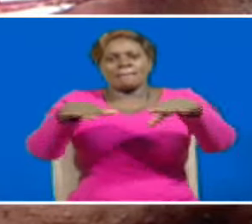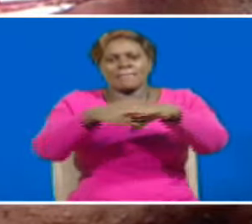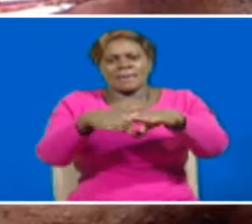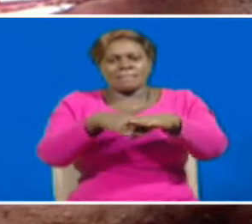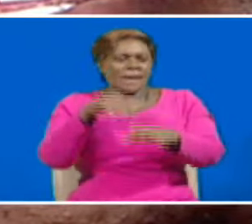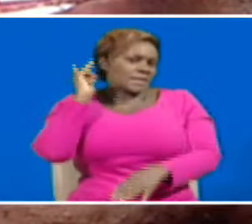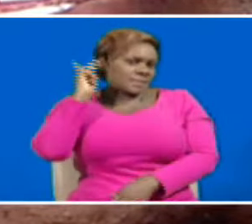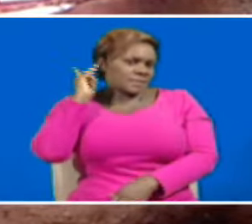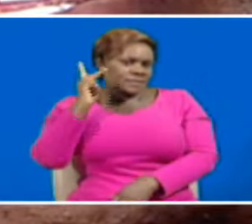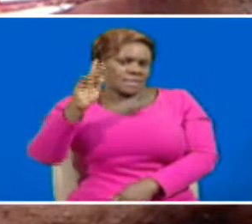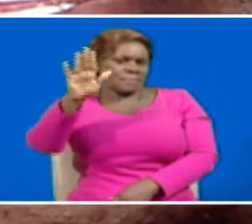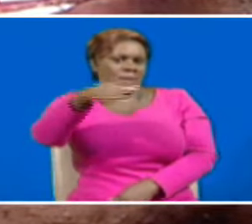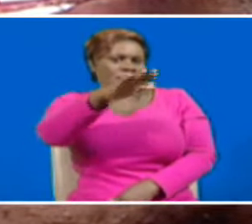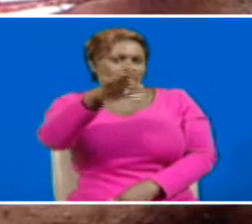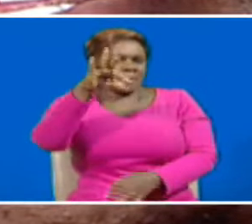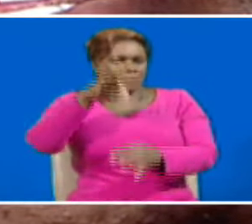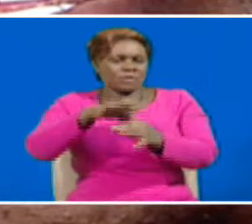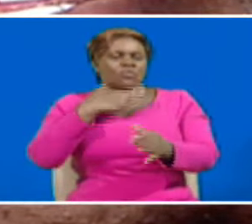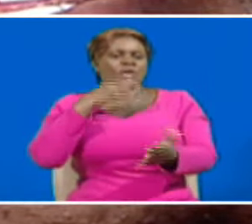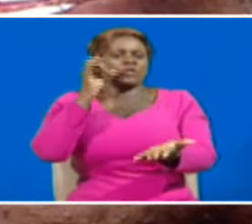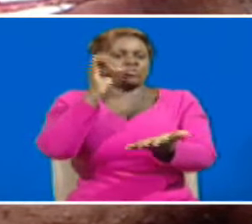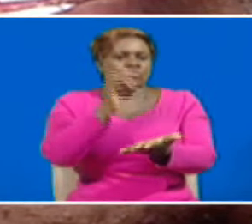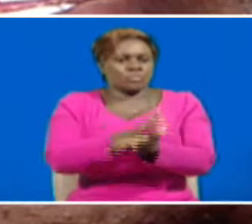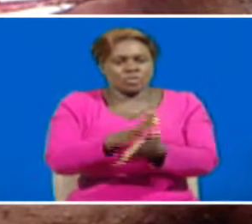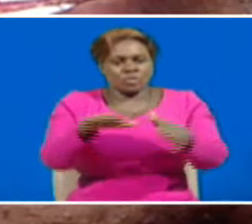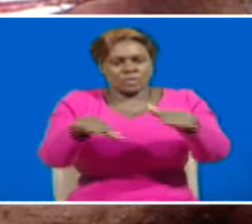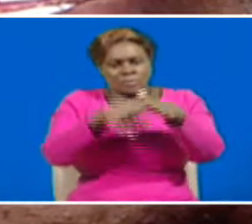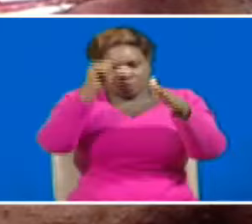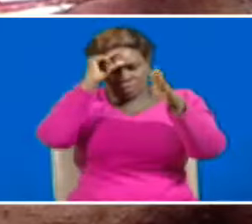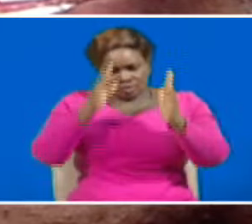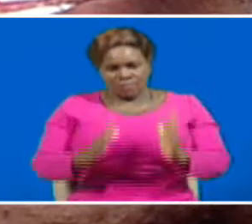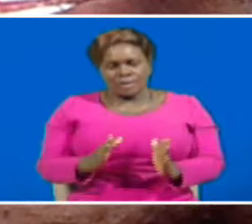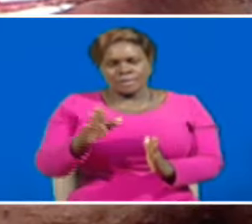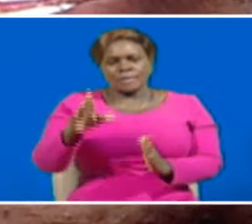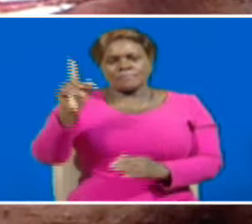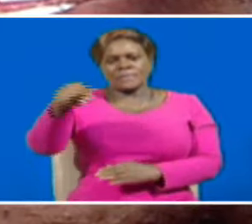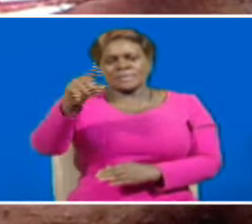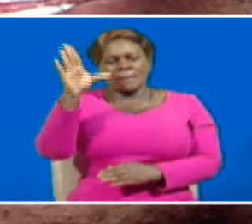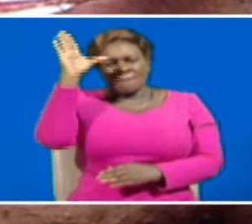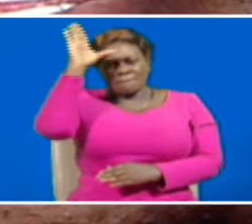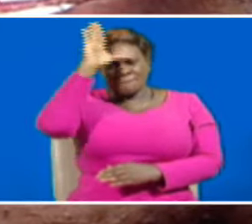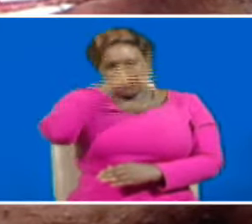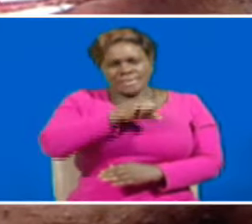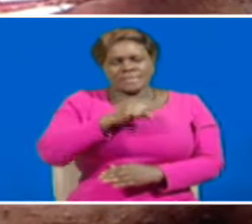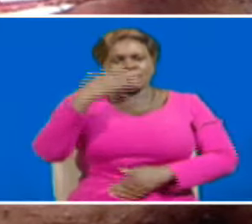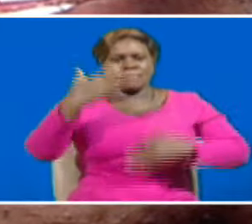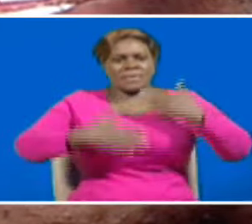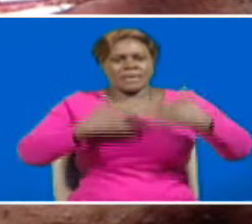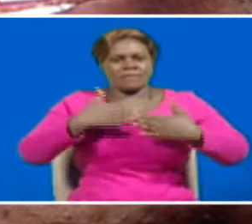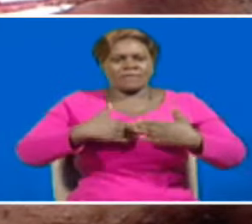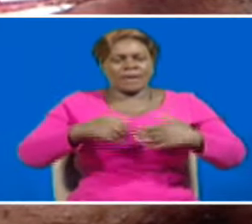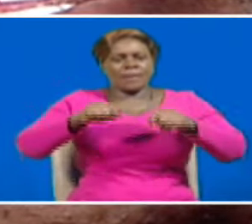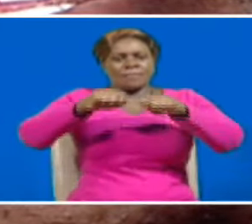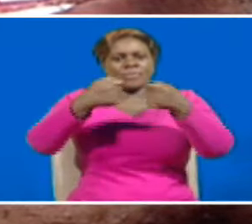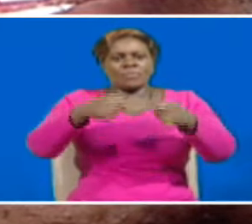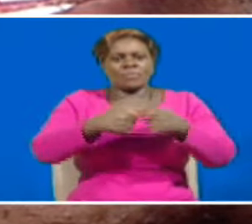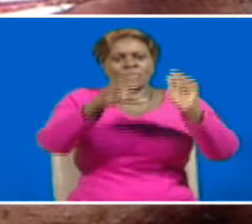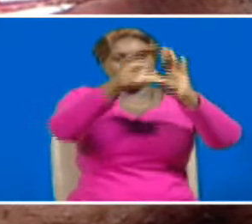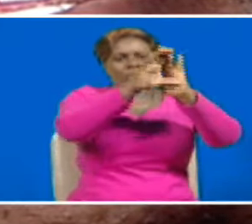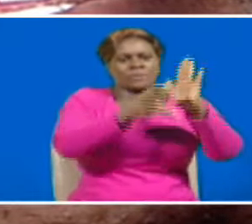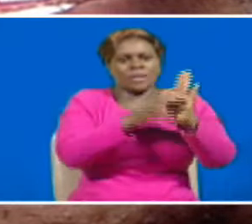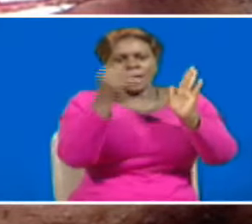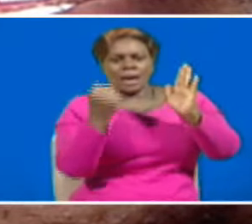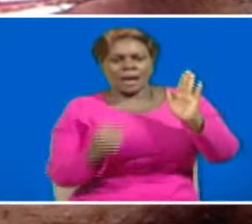Kisi County Assembly who voted to impeach the Deputy Governor, he is guilty of gross misconduct, constitutional violations, abuse